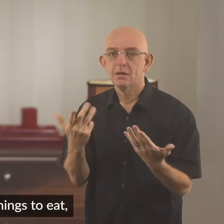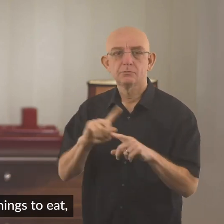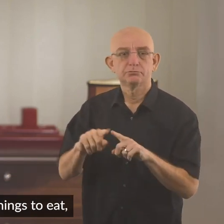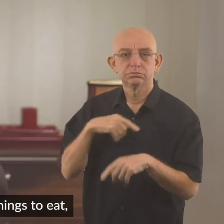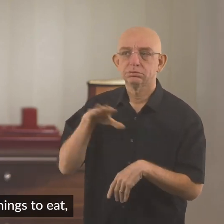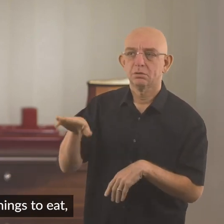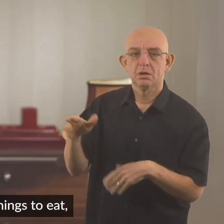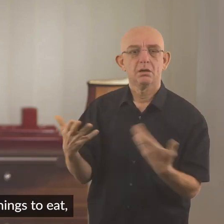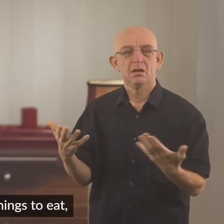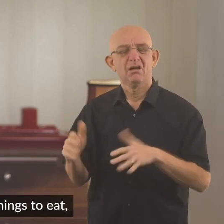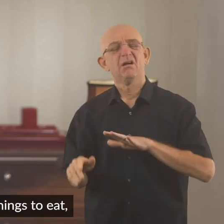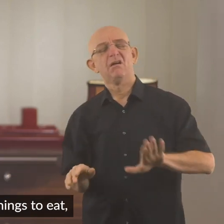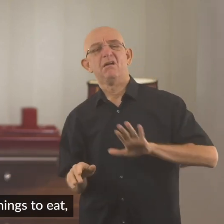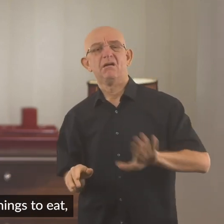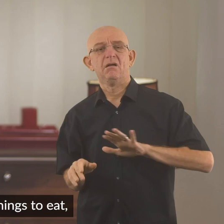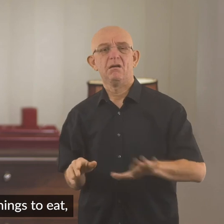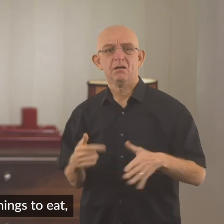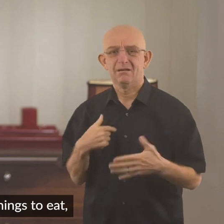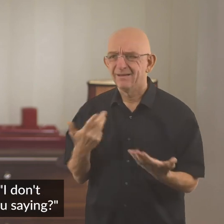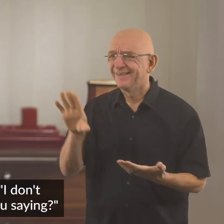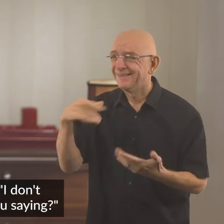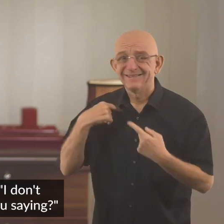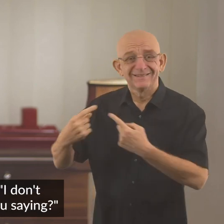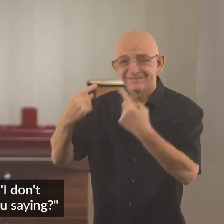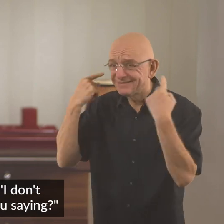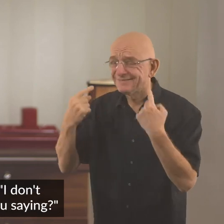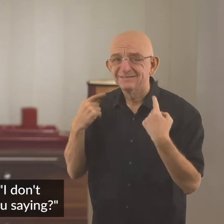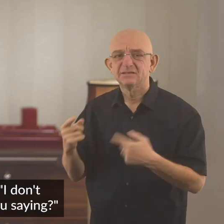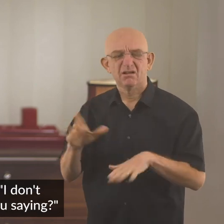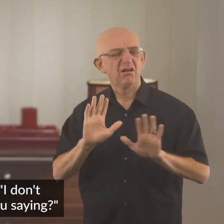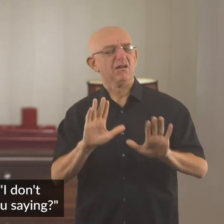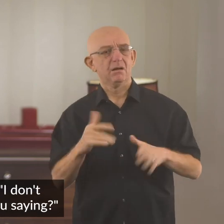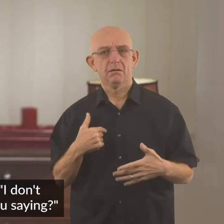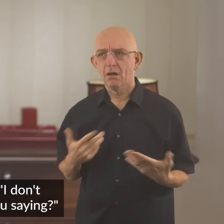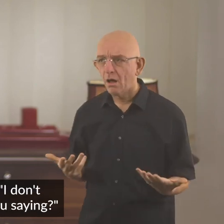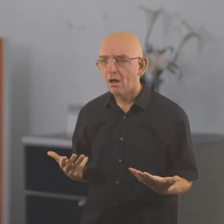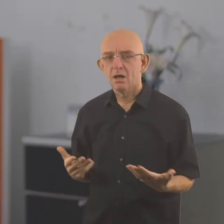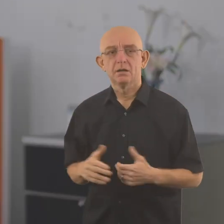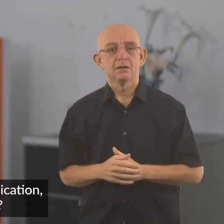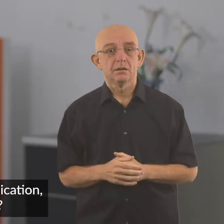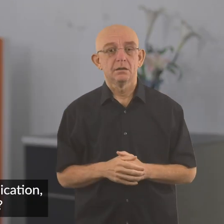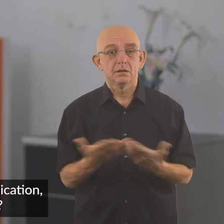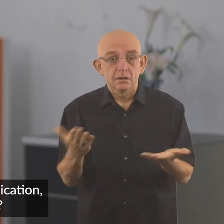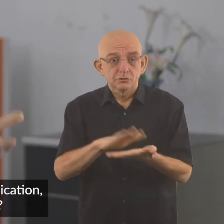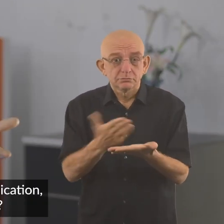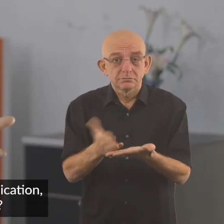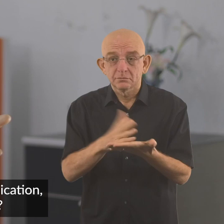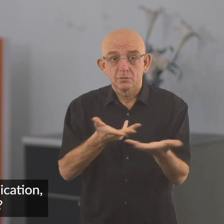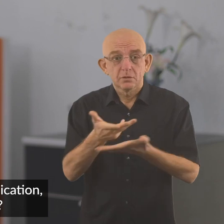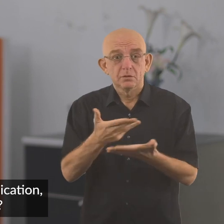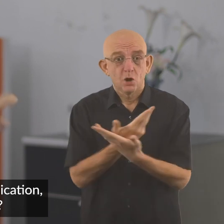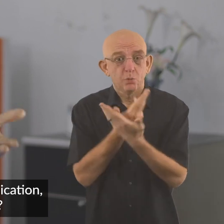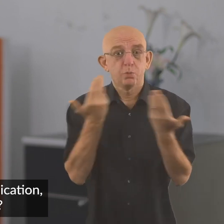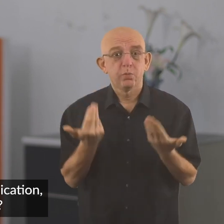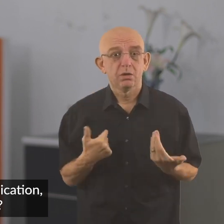what things to eat. And I'll tap the nurse. I don't understand. What are you saying? Where is the